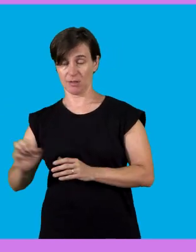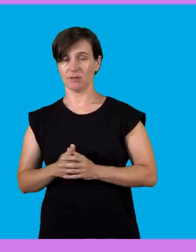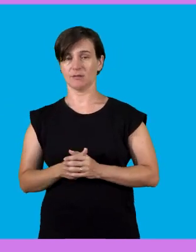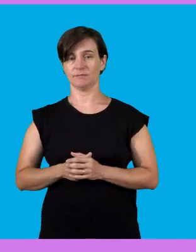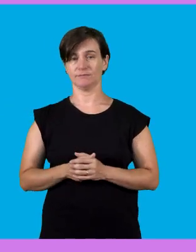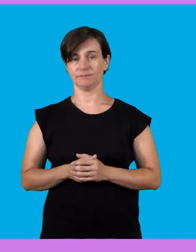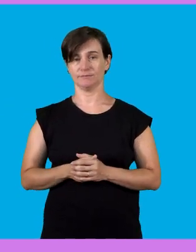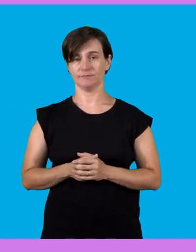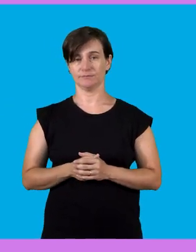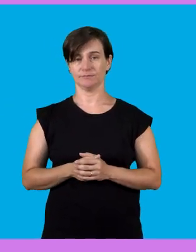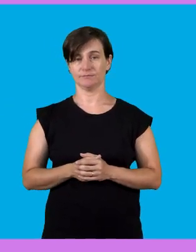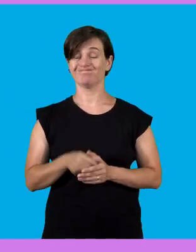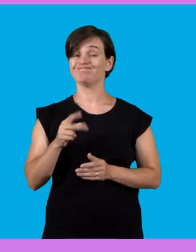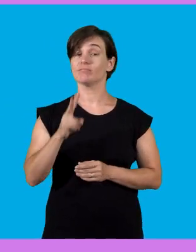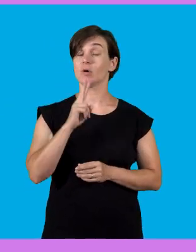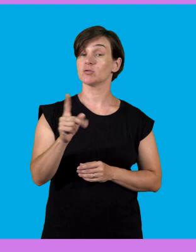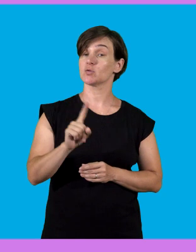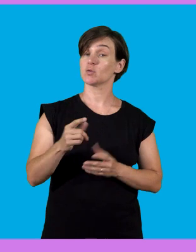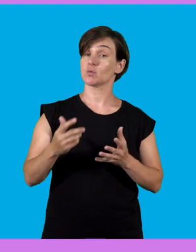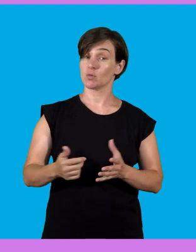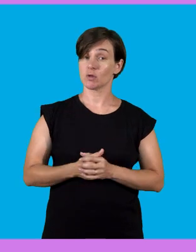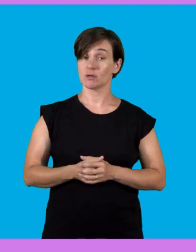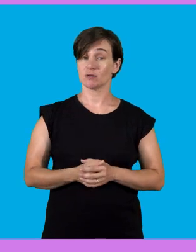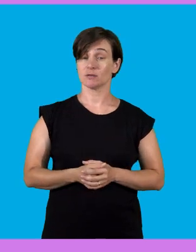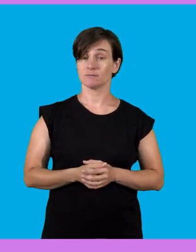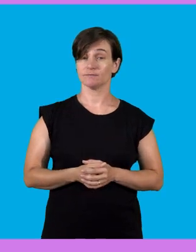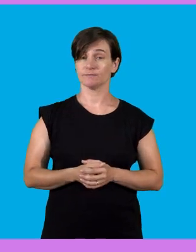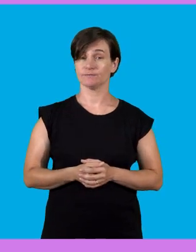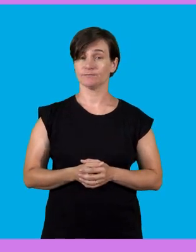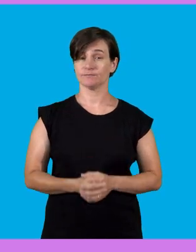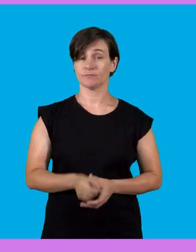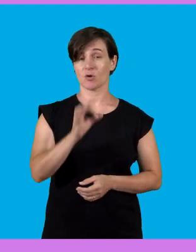30.48, and then your answer will be